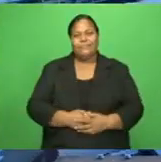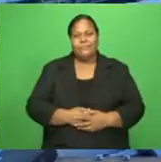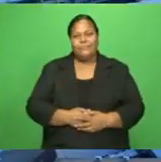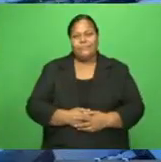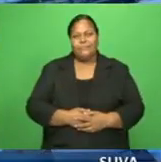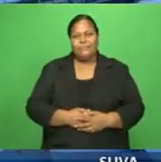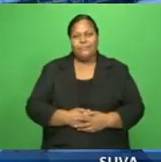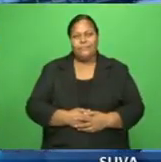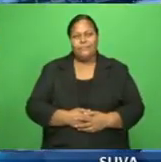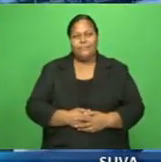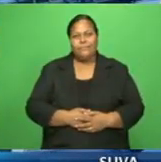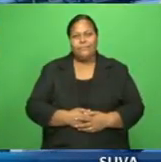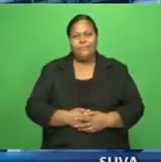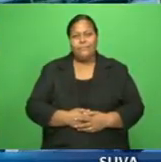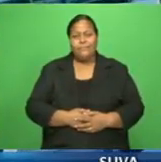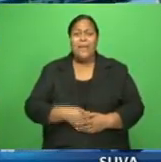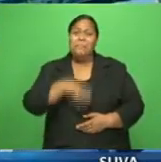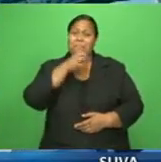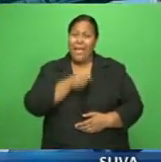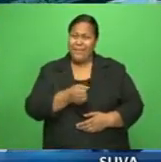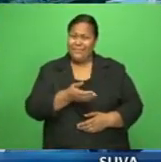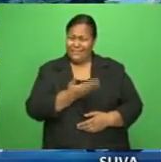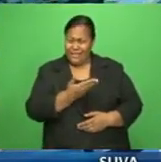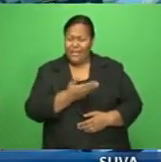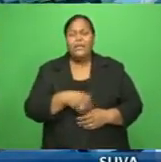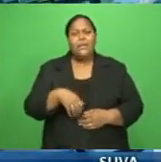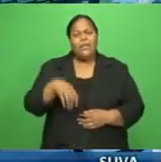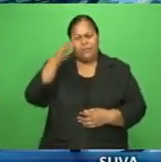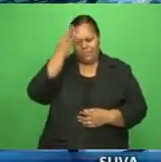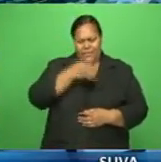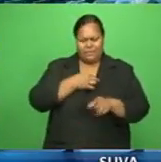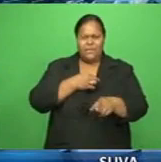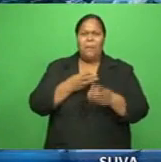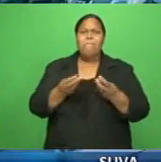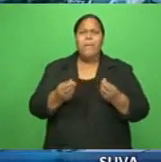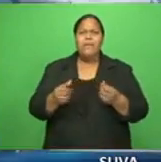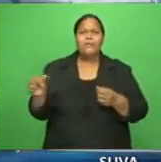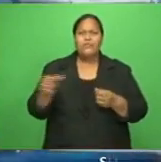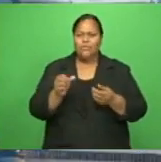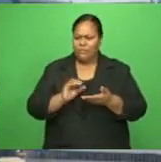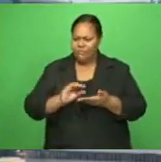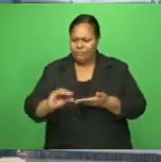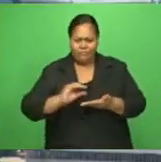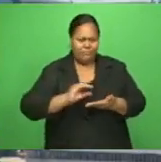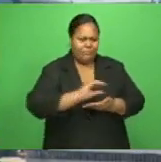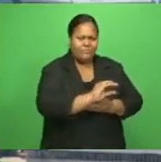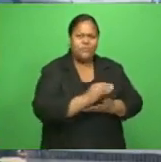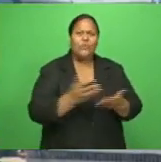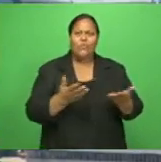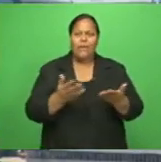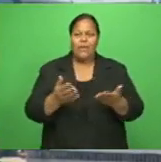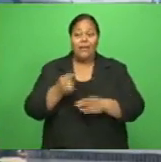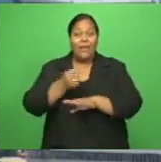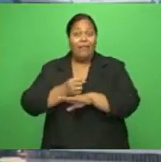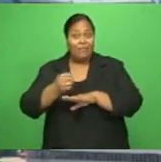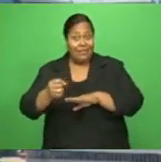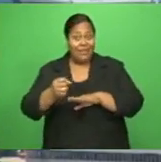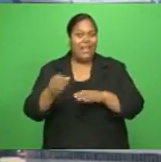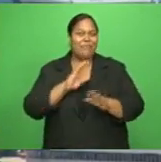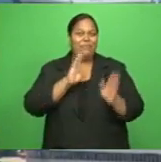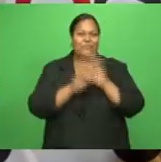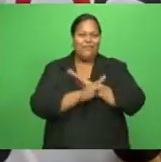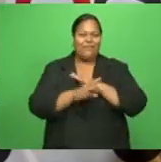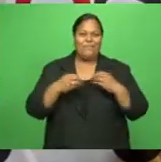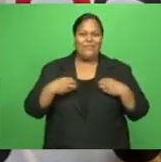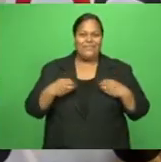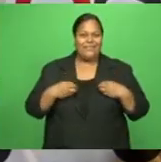Dr. Rohit Kishore believes money should be channeled to both businesses and government institutions to generate revenue and reduce